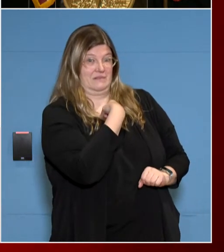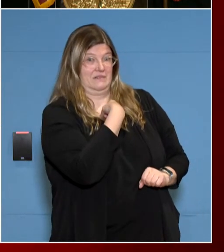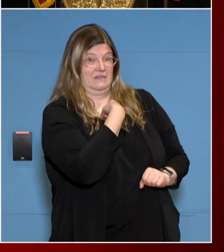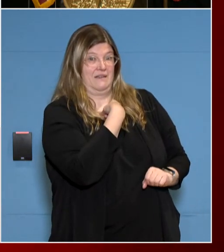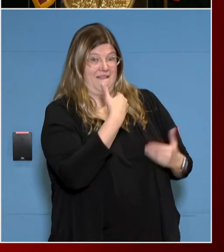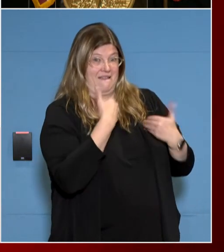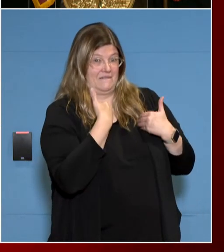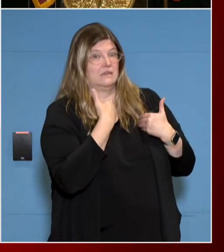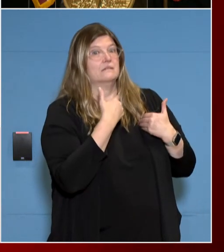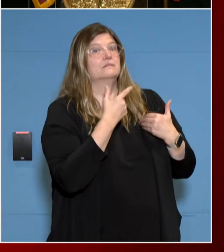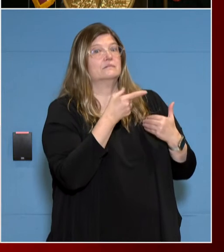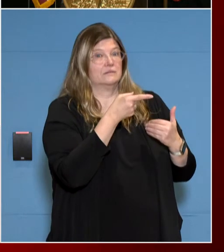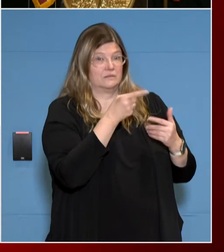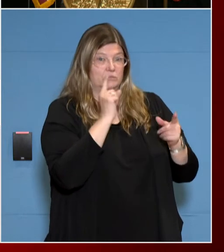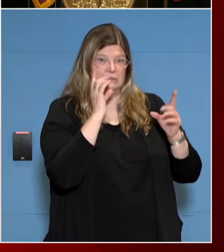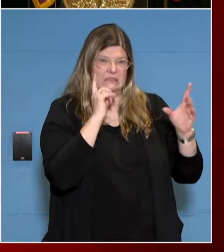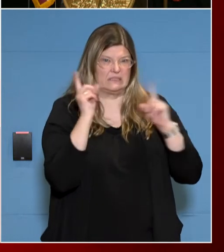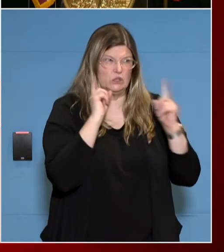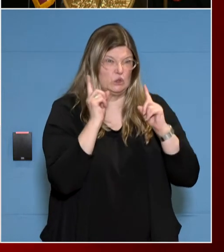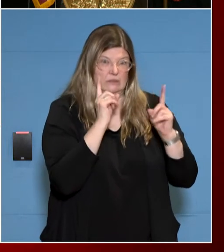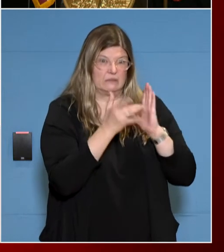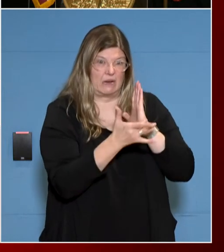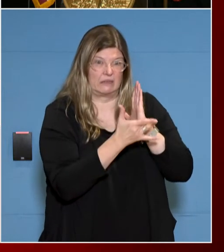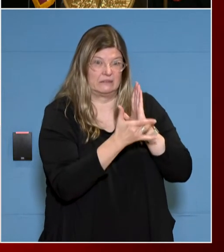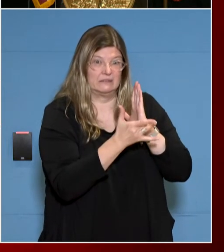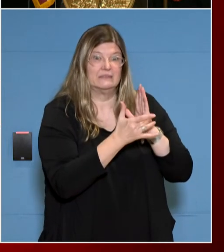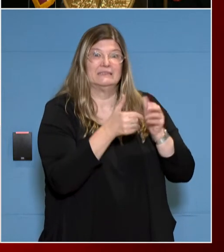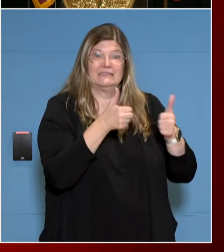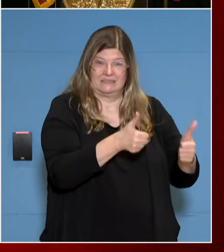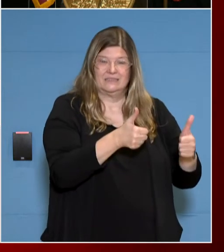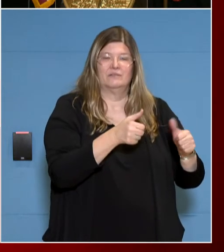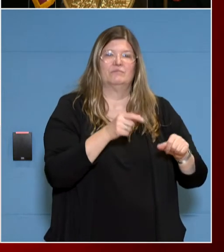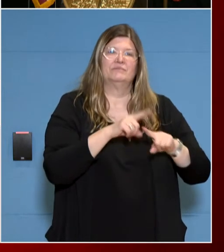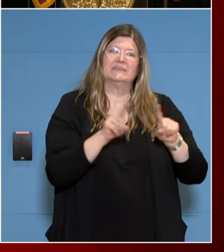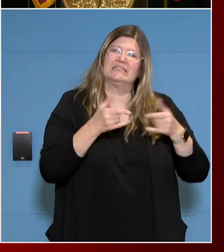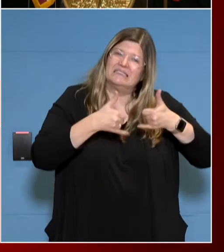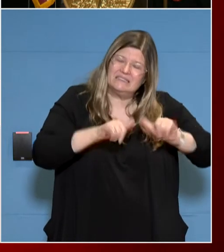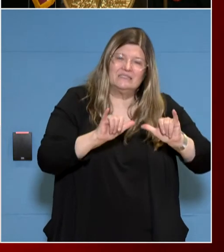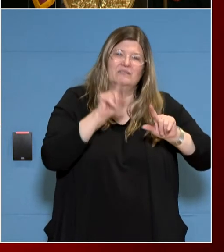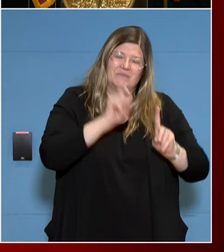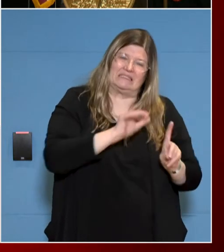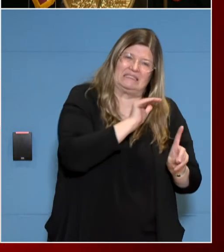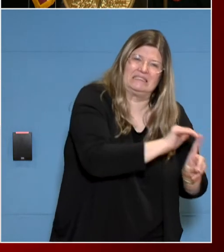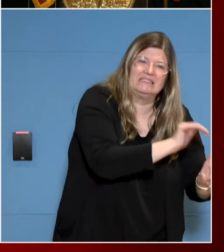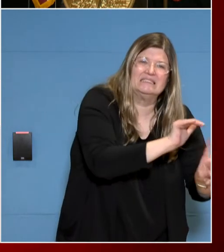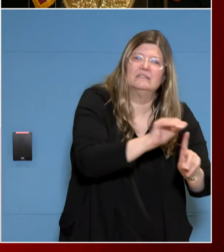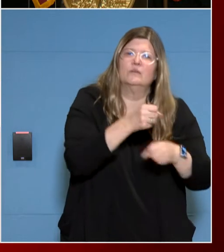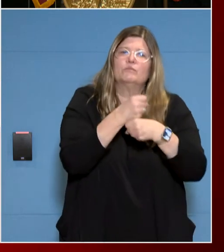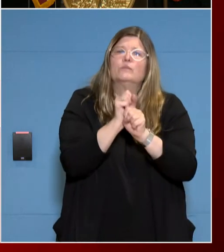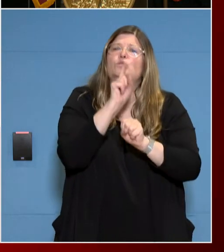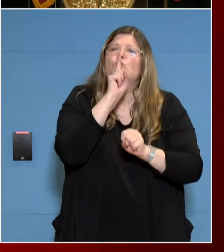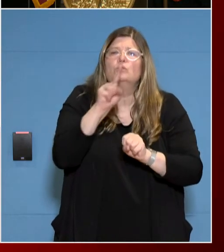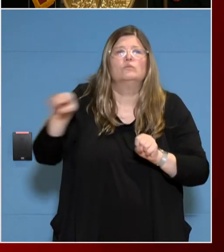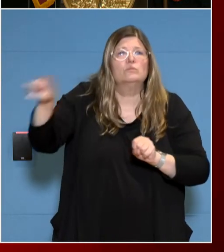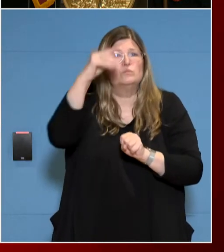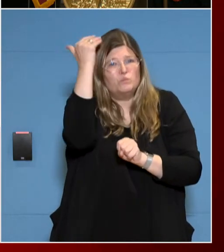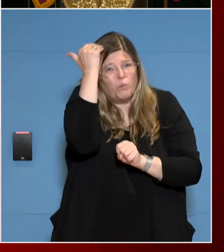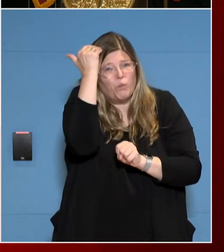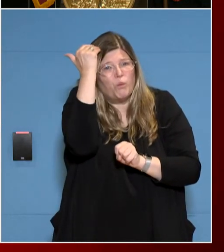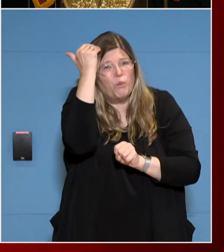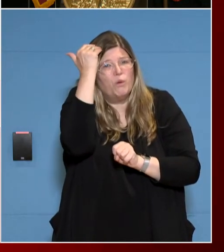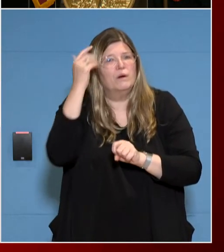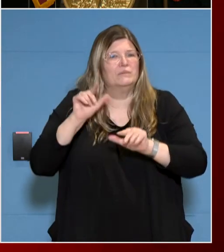the phone and all of that good stuff, still a gentle reminder has been very helpful for them. So please check in with